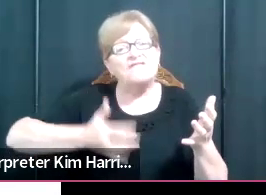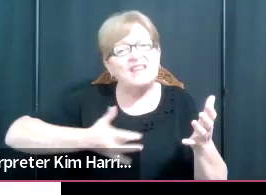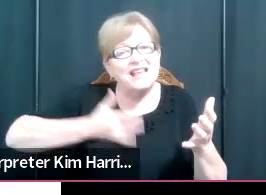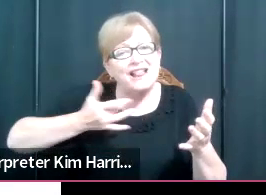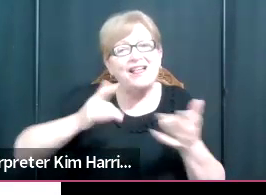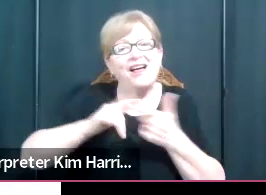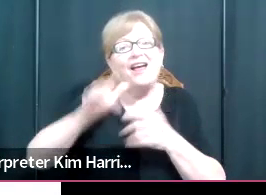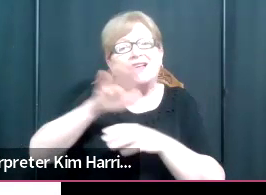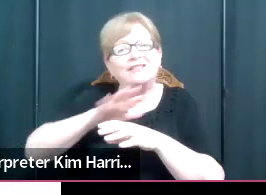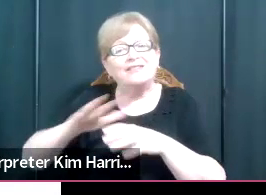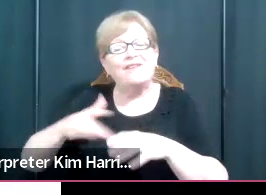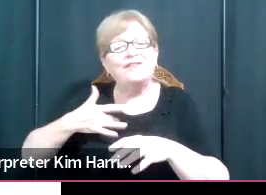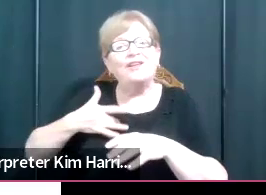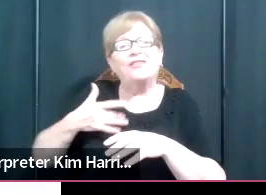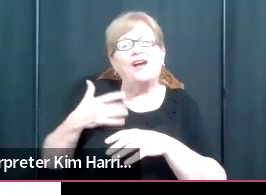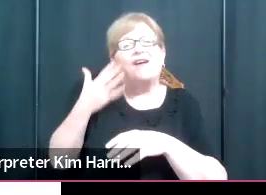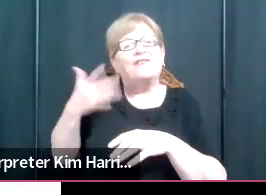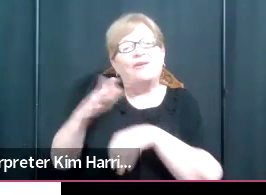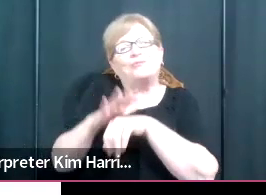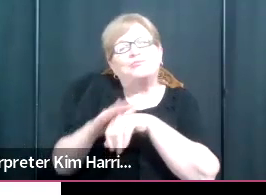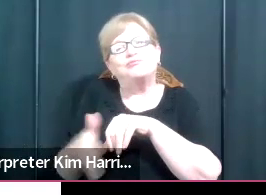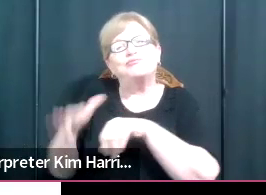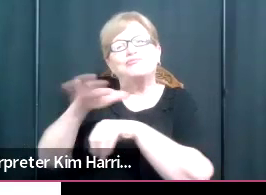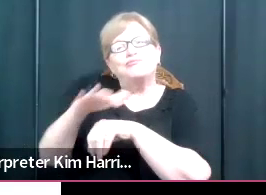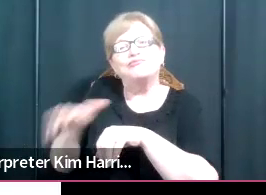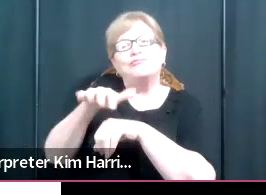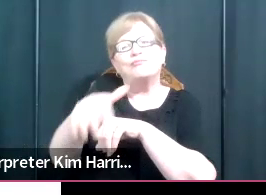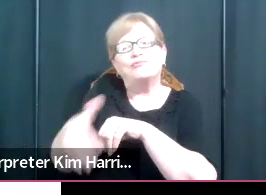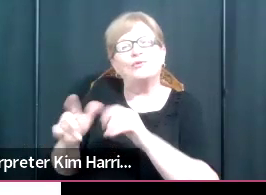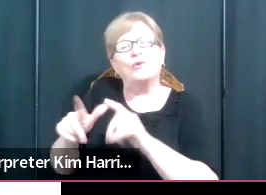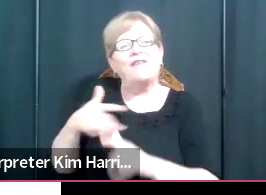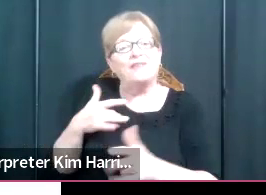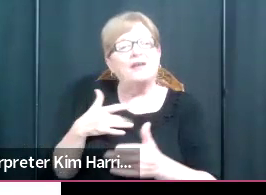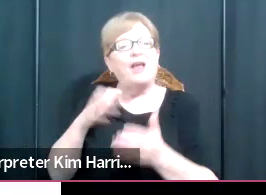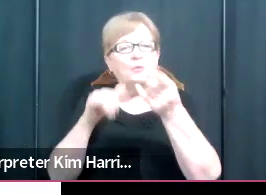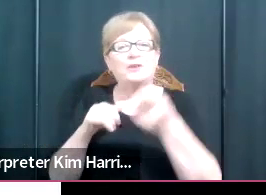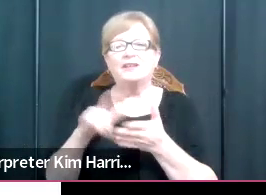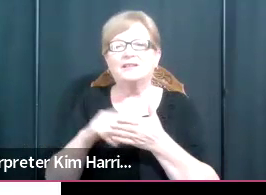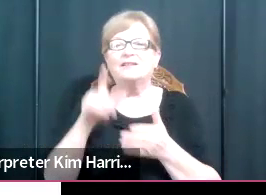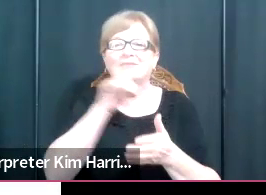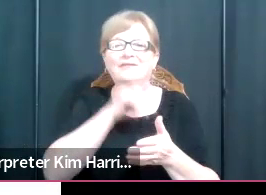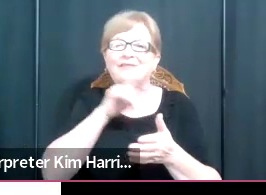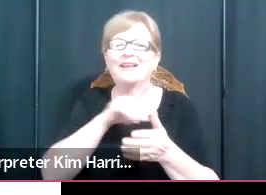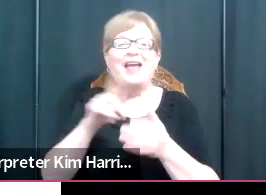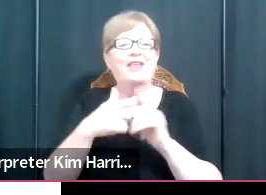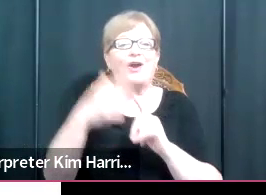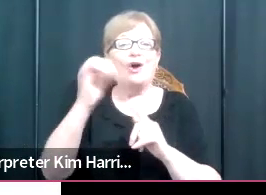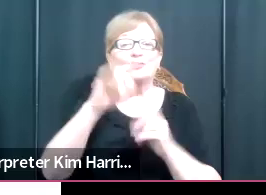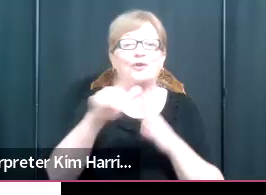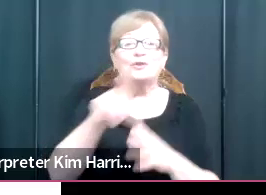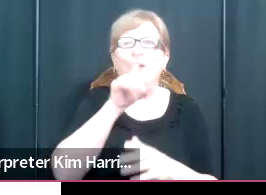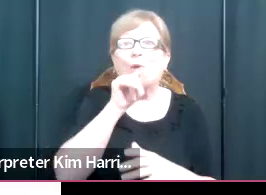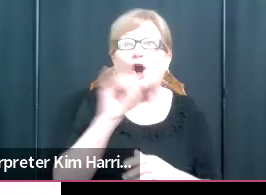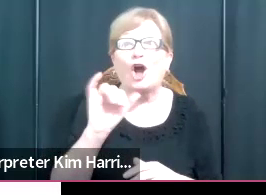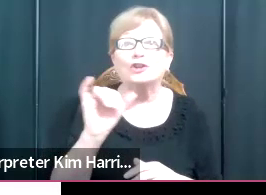piece. Those are really nice for folks. There is also, full disclosure, there is a bird. The bird